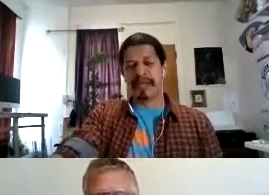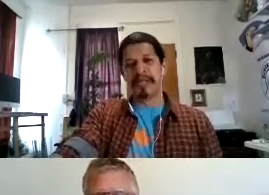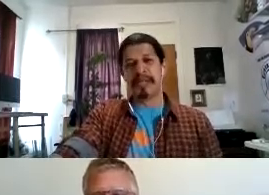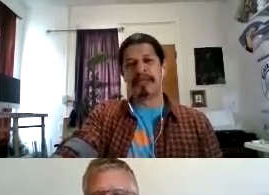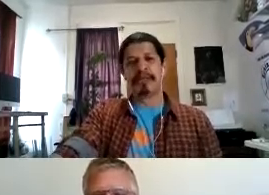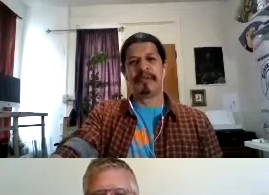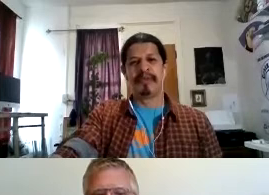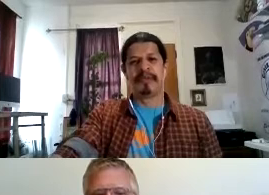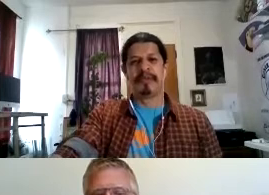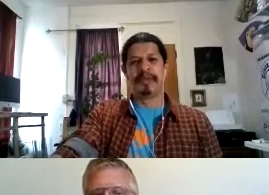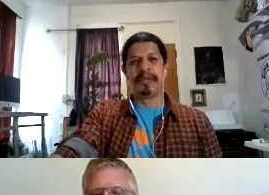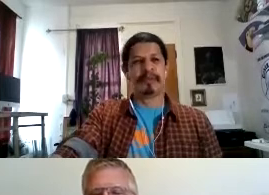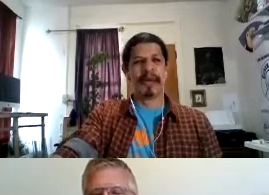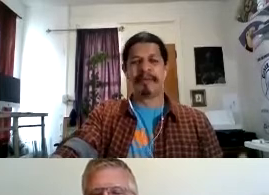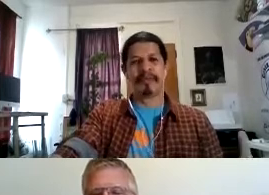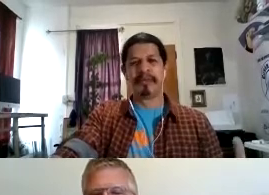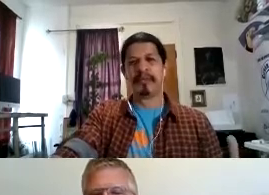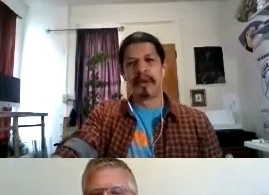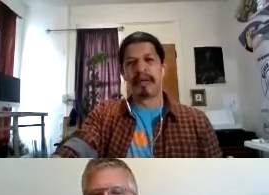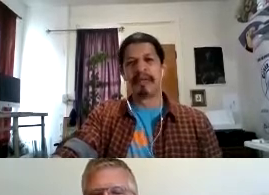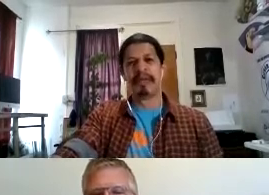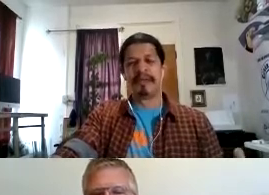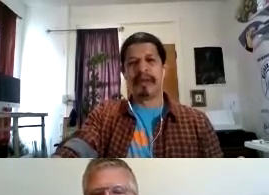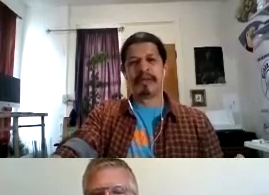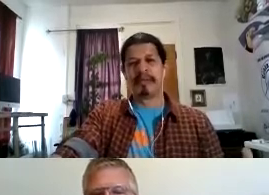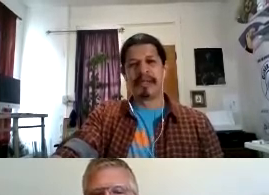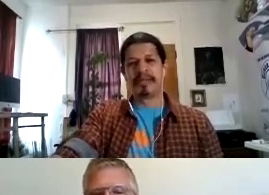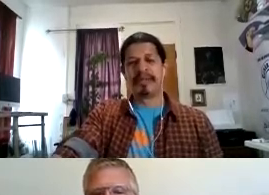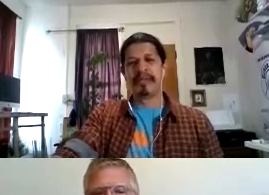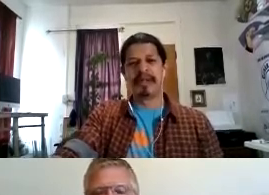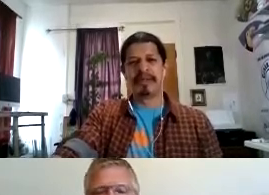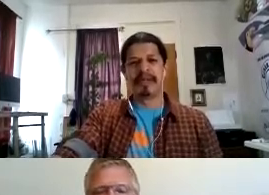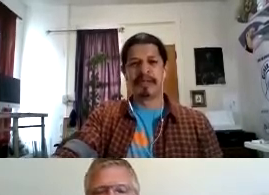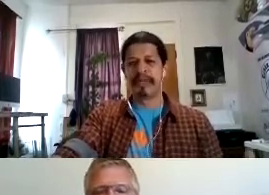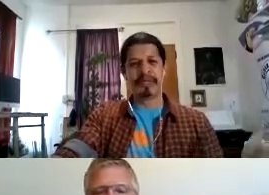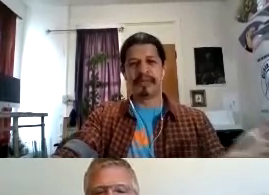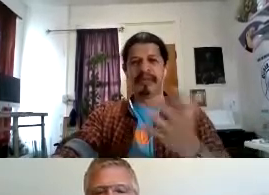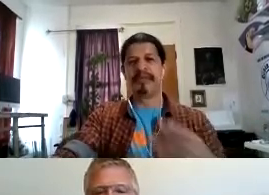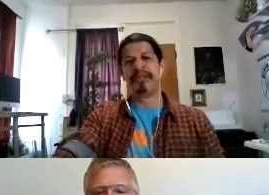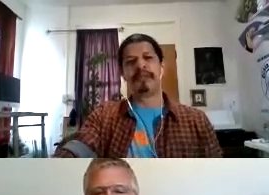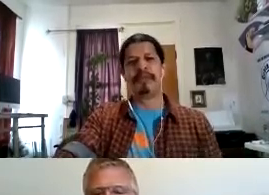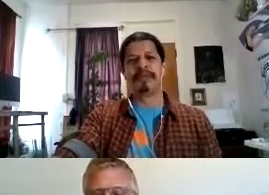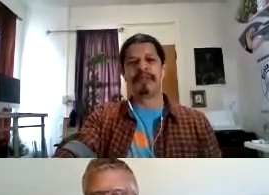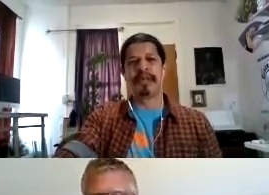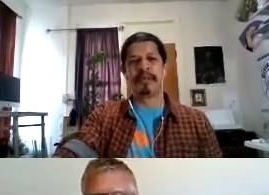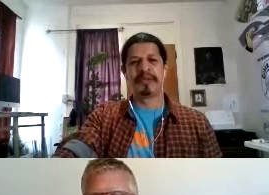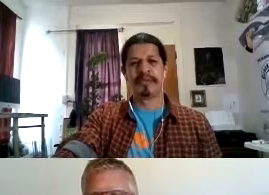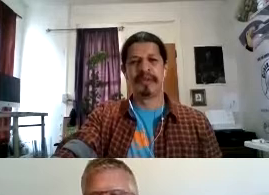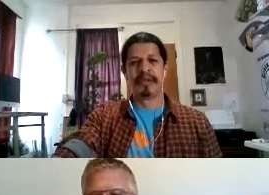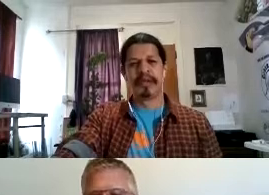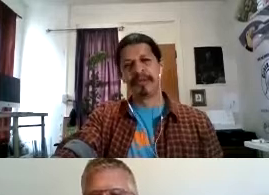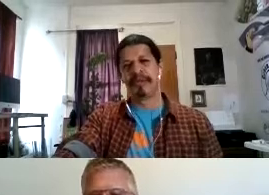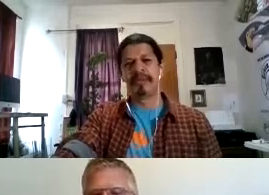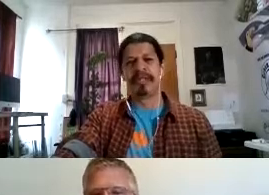Northside resident or if you happen to walk, drive, or bicycle in this area. So please feel free to use the chat